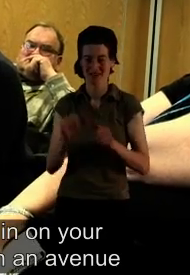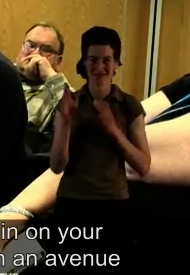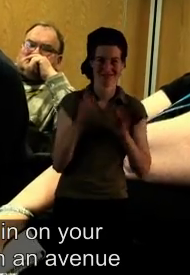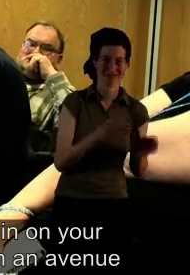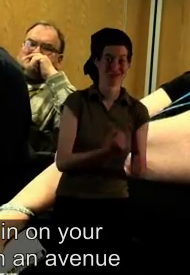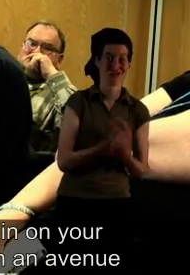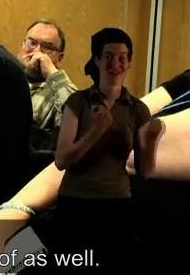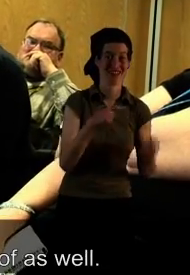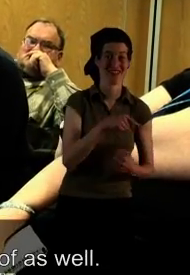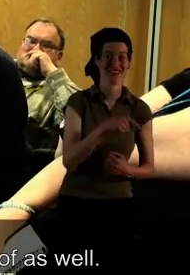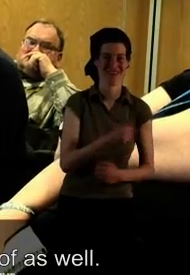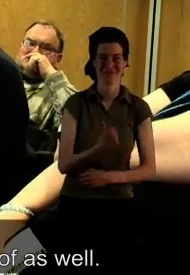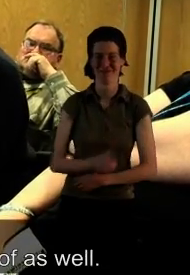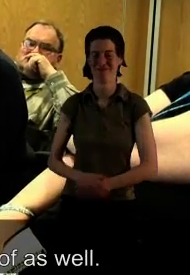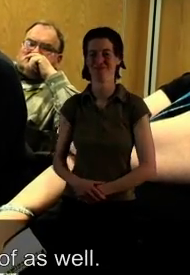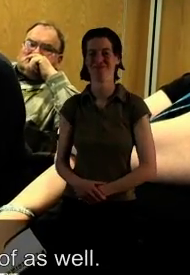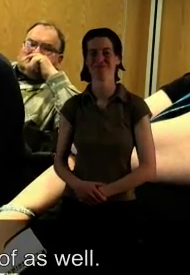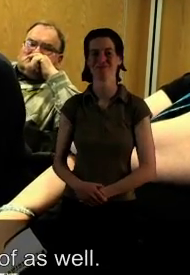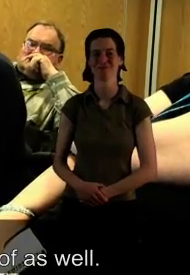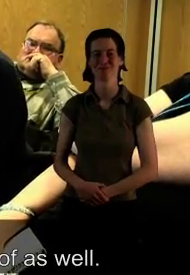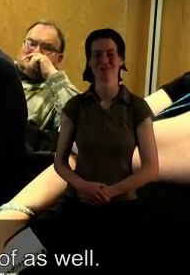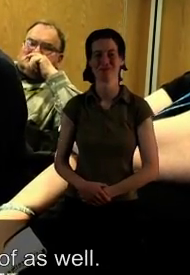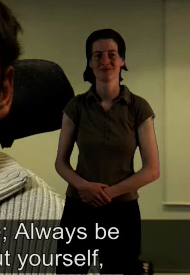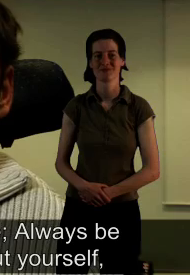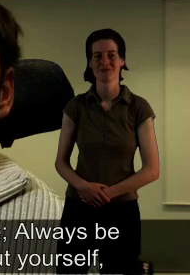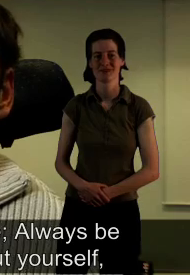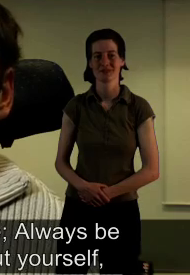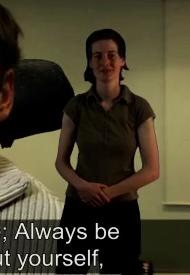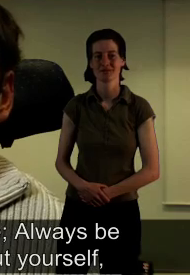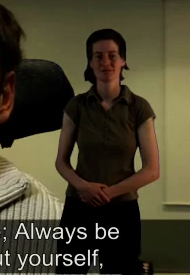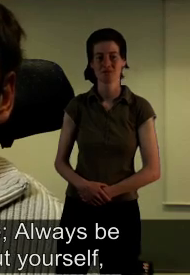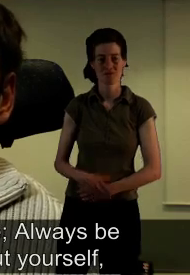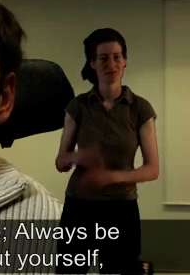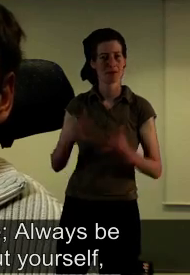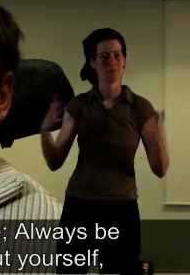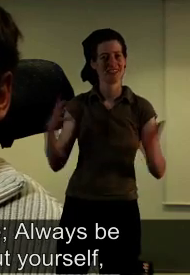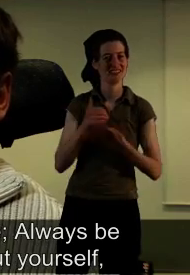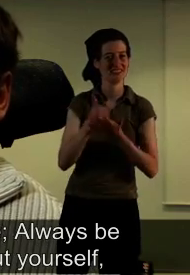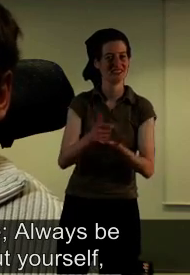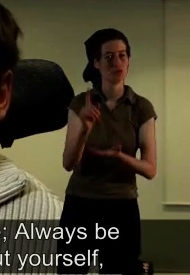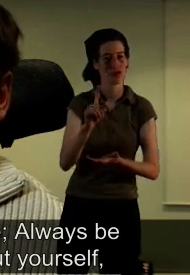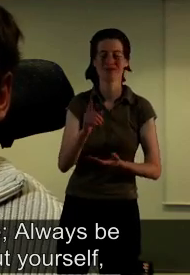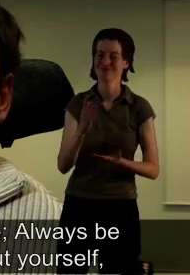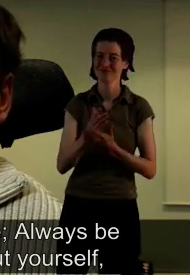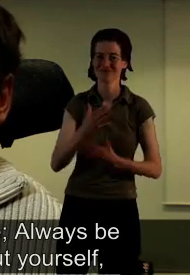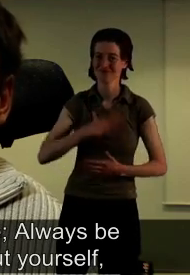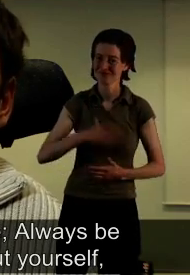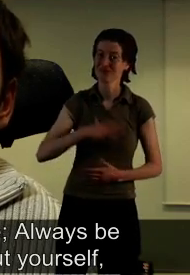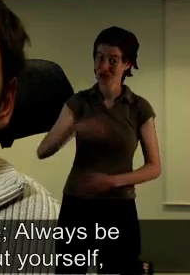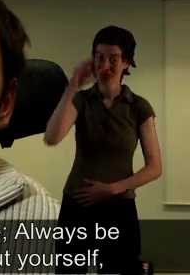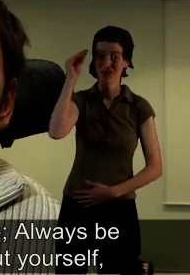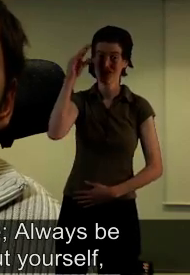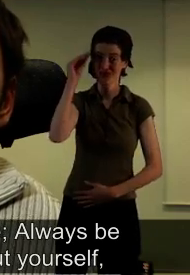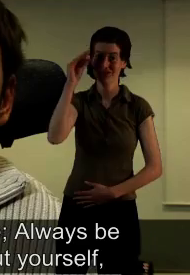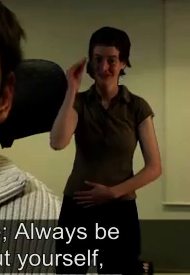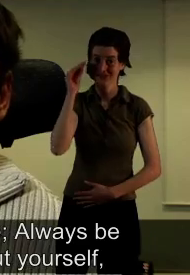not have to go down an avenue that maybe you're more fearful of as well. I suppose the biggest tip would be always be willing